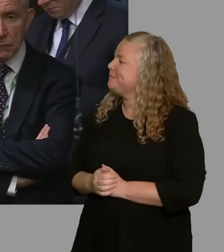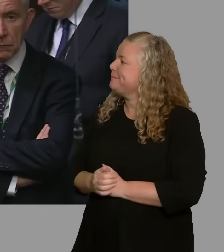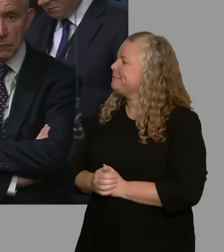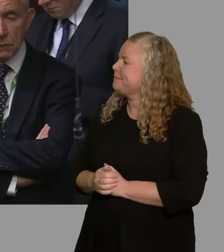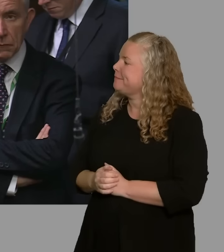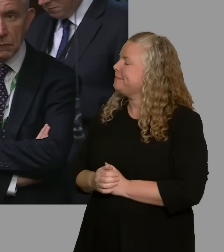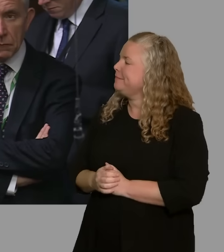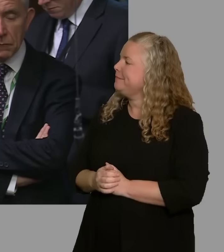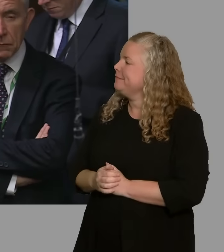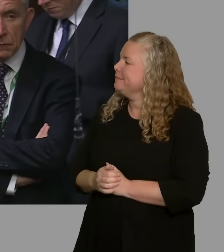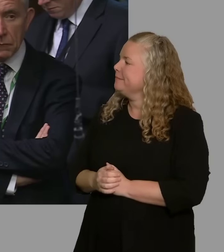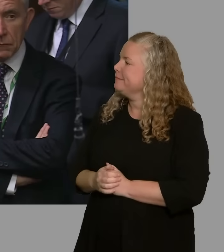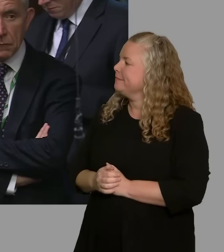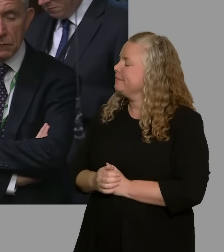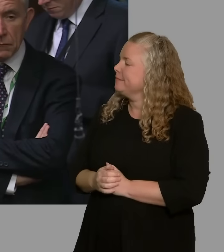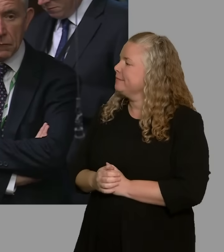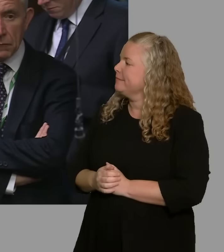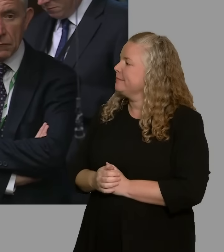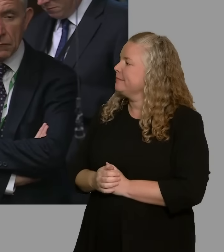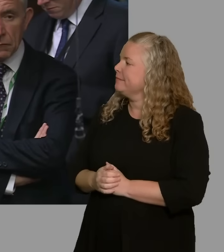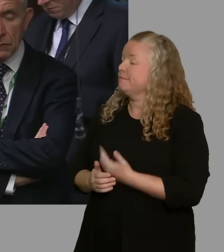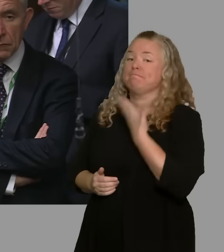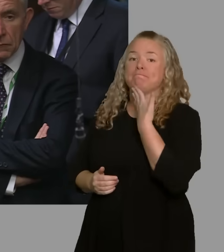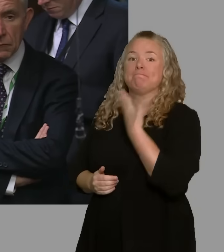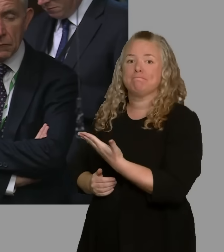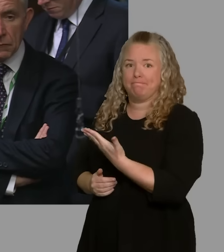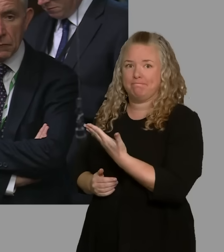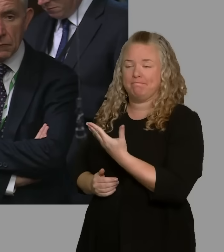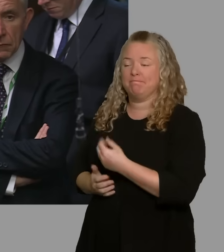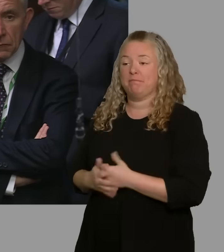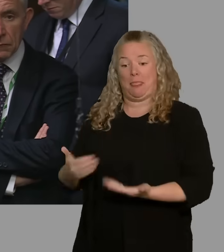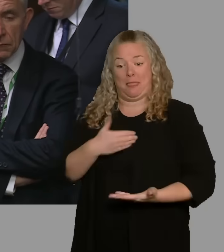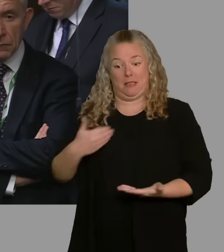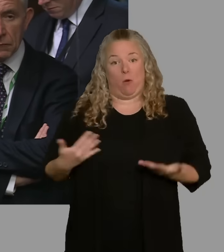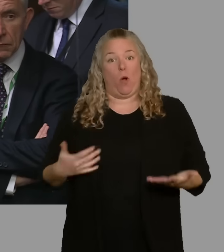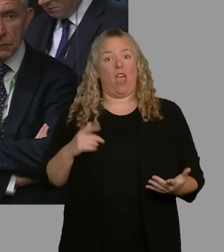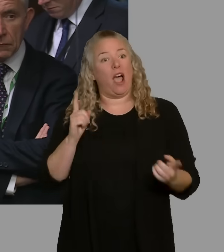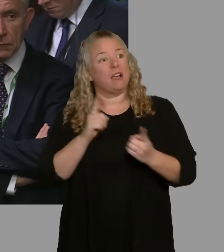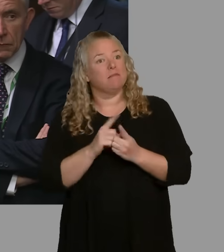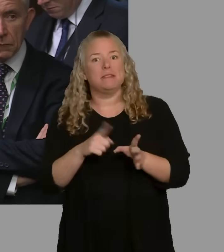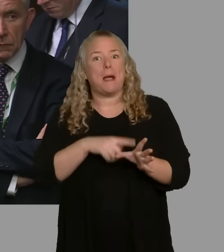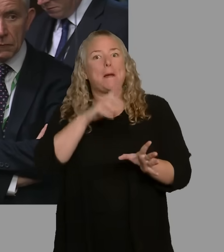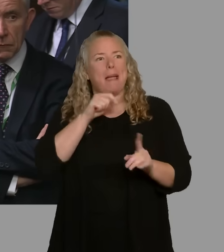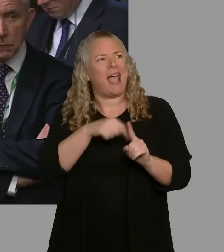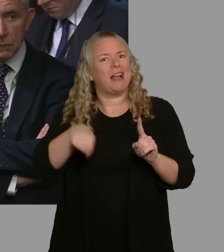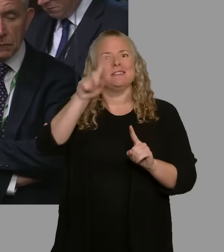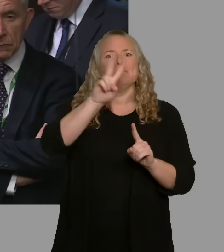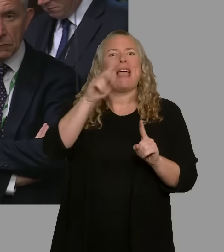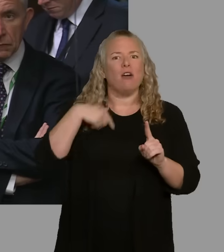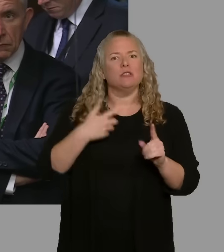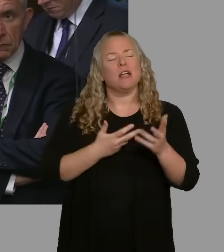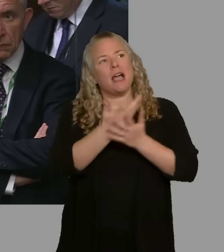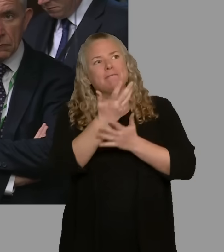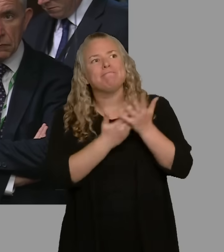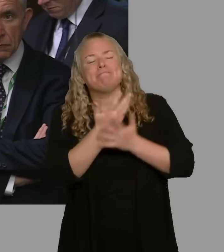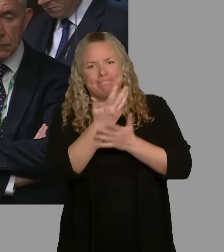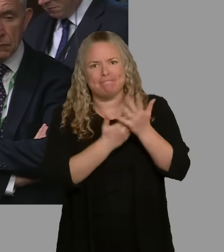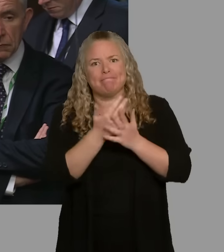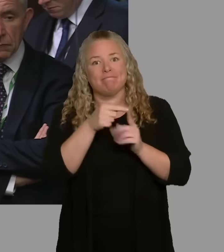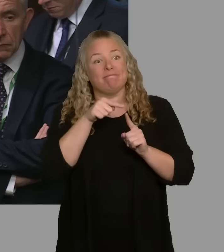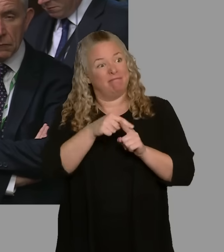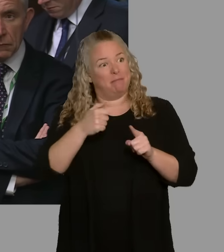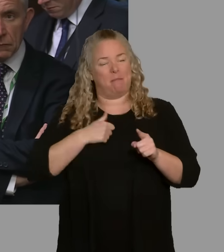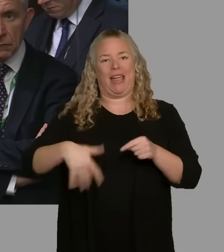20 people on the dole in my area for every job that's been advertised. Unemployment is a